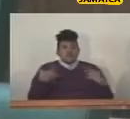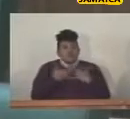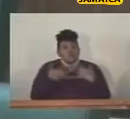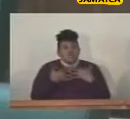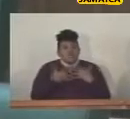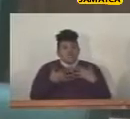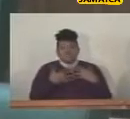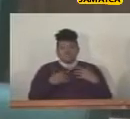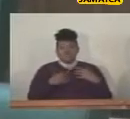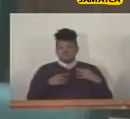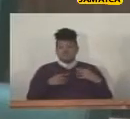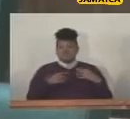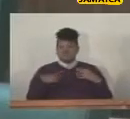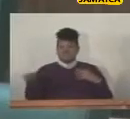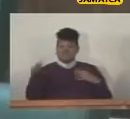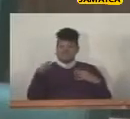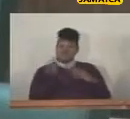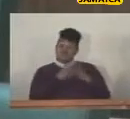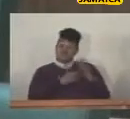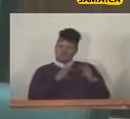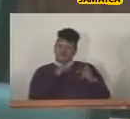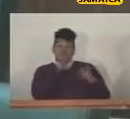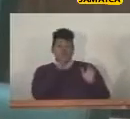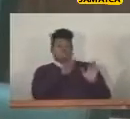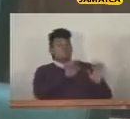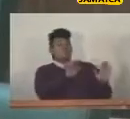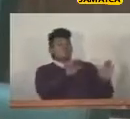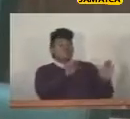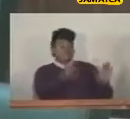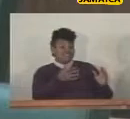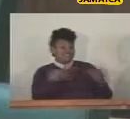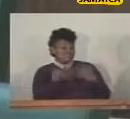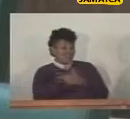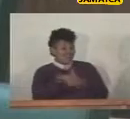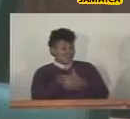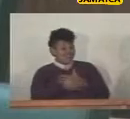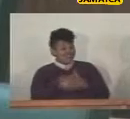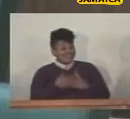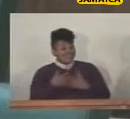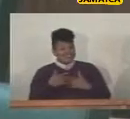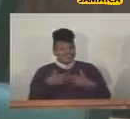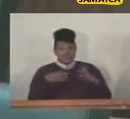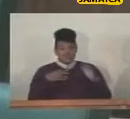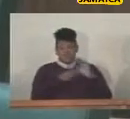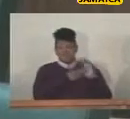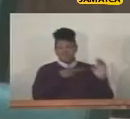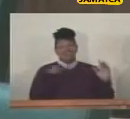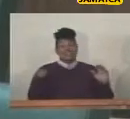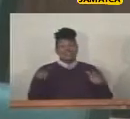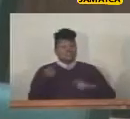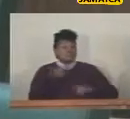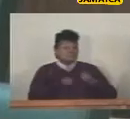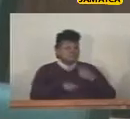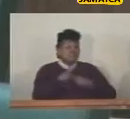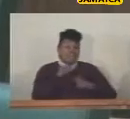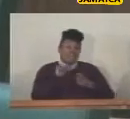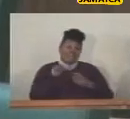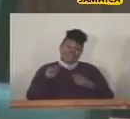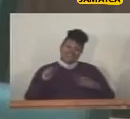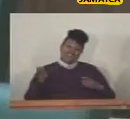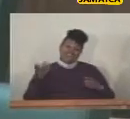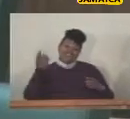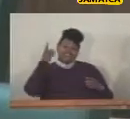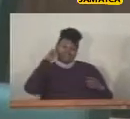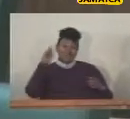cultivating it, perpetuating it, benefiting from it, branding it Jamaica, and trading it even